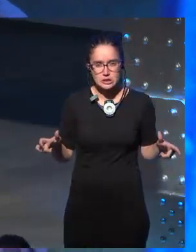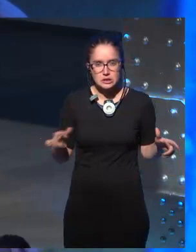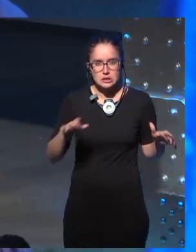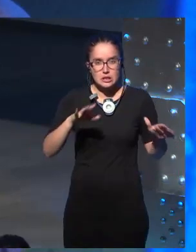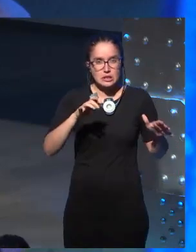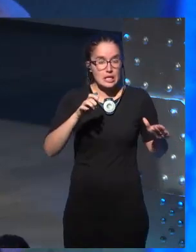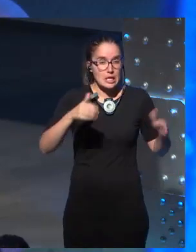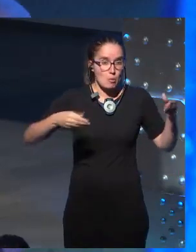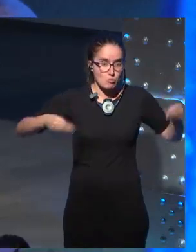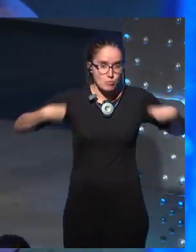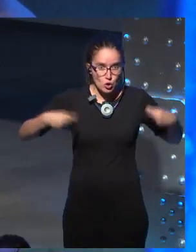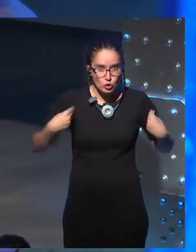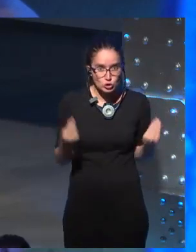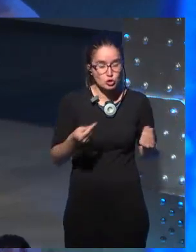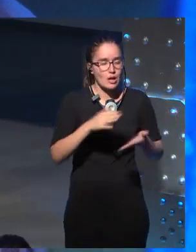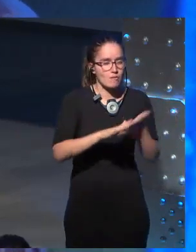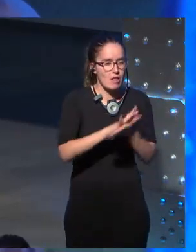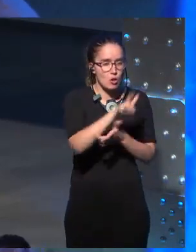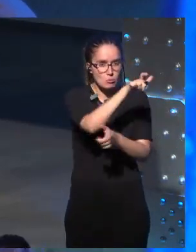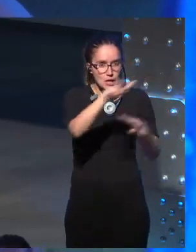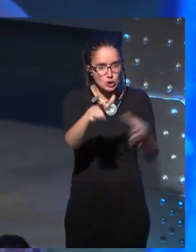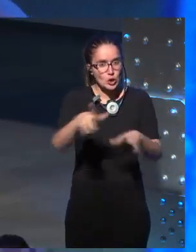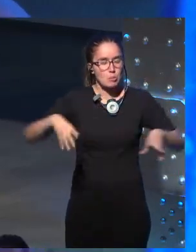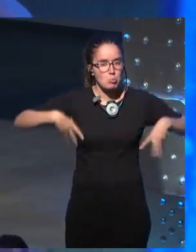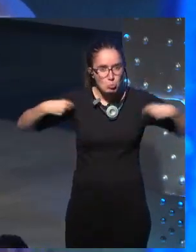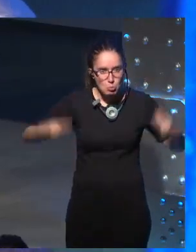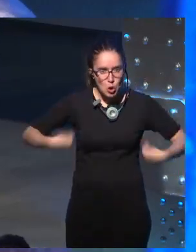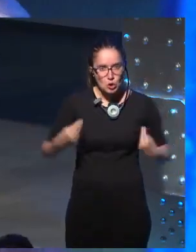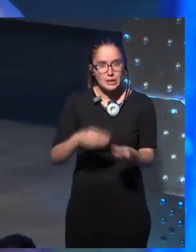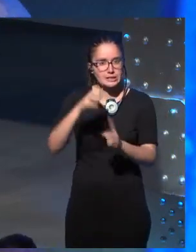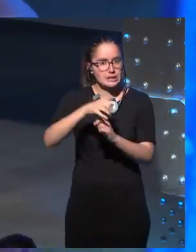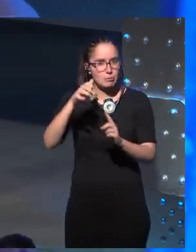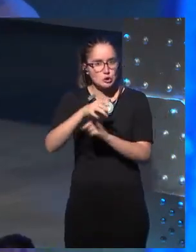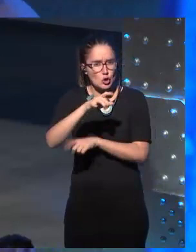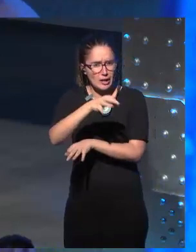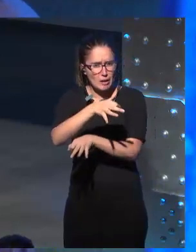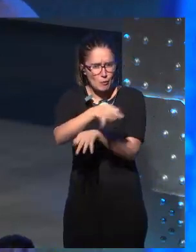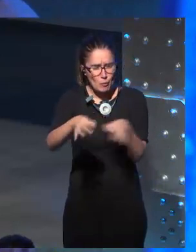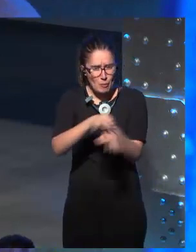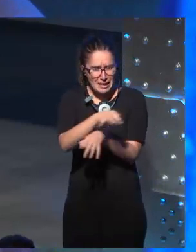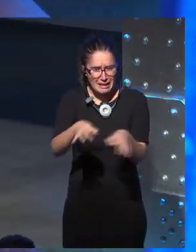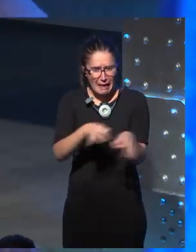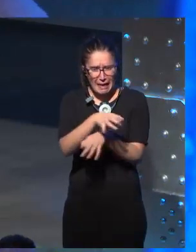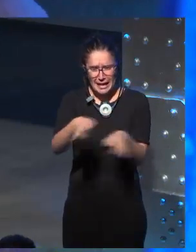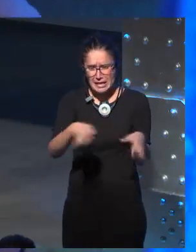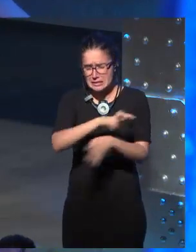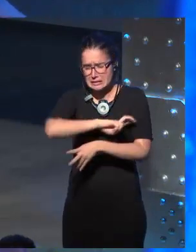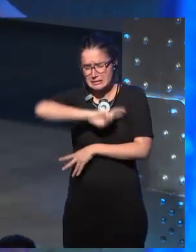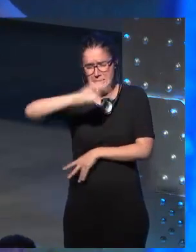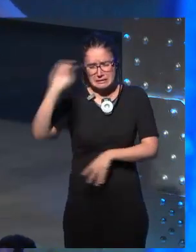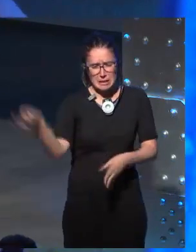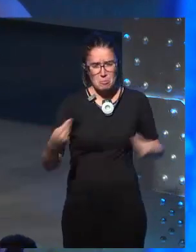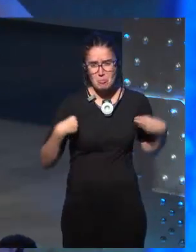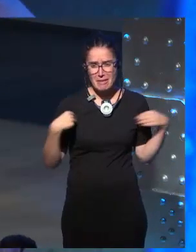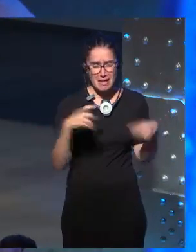chimps. I'm talking about humans, chimps, mushrooms, bacteria, any kind of microbial life,